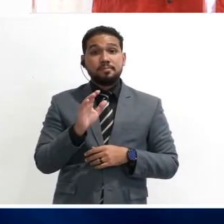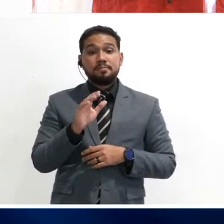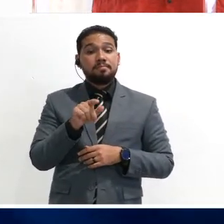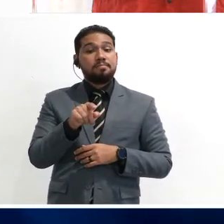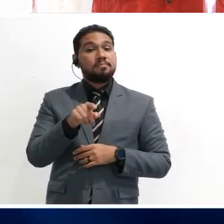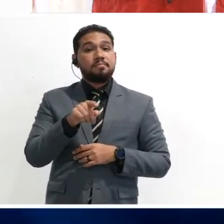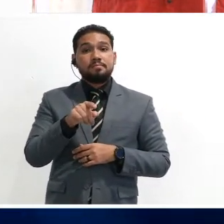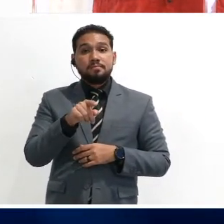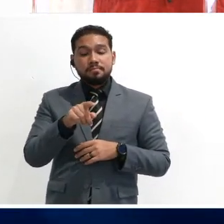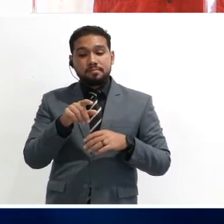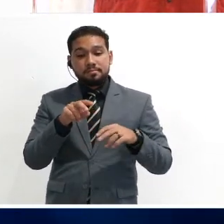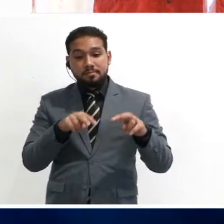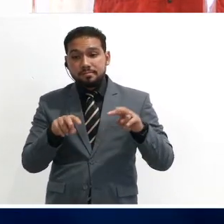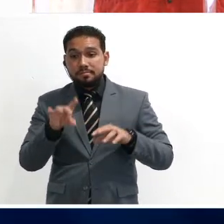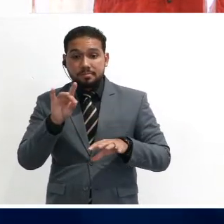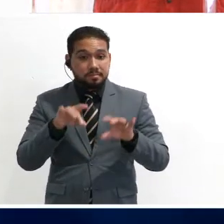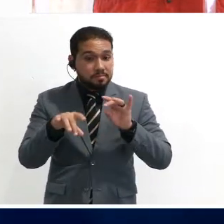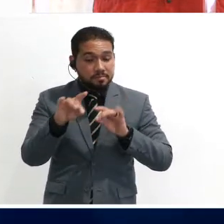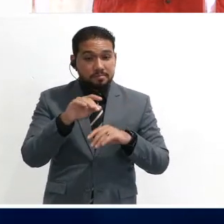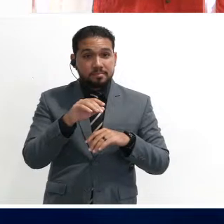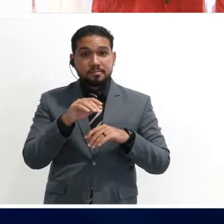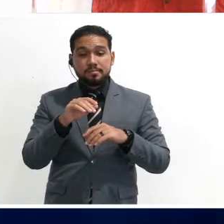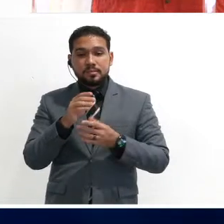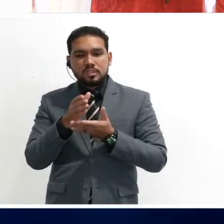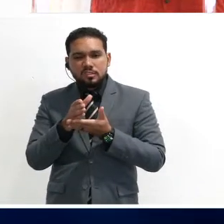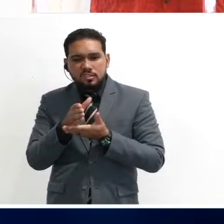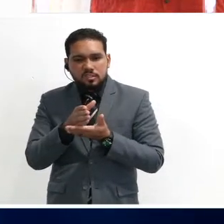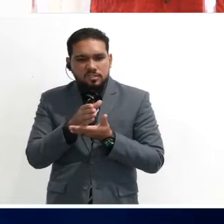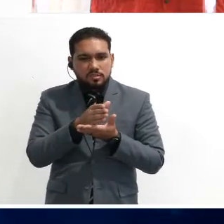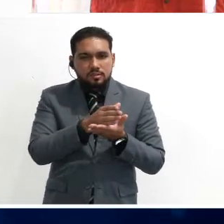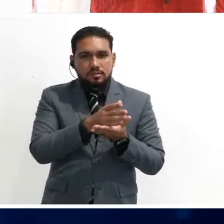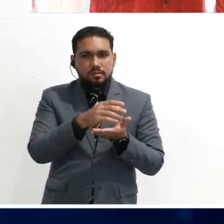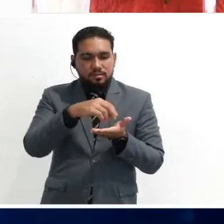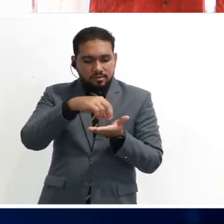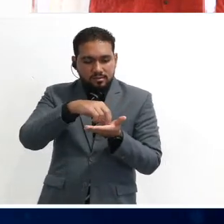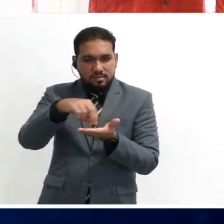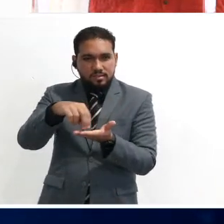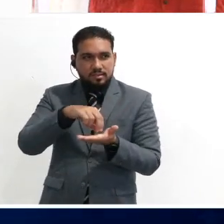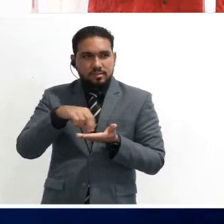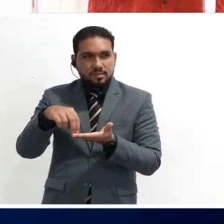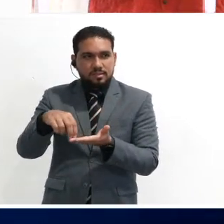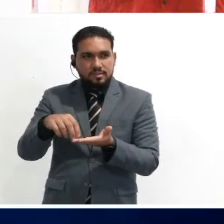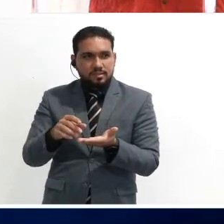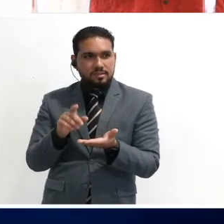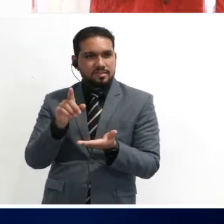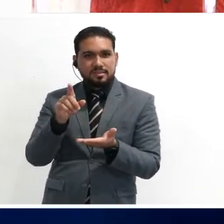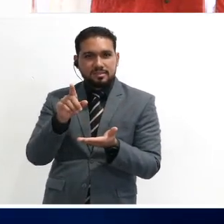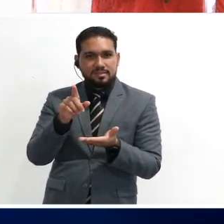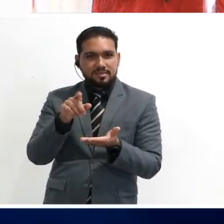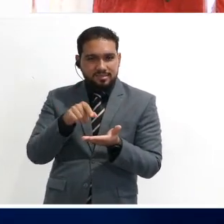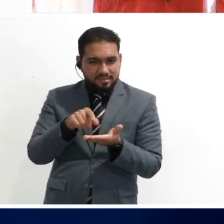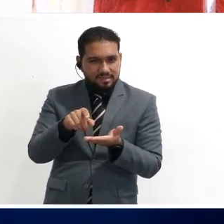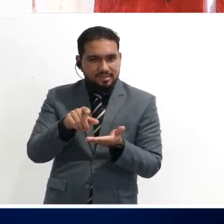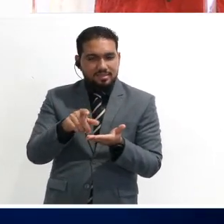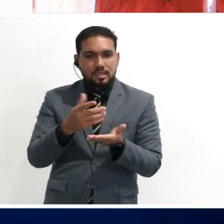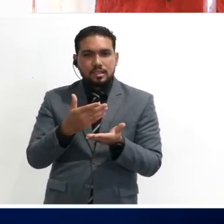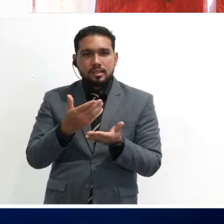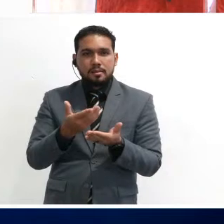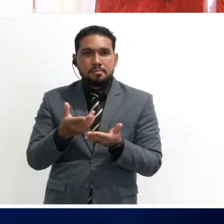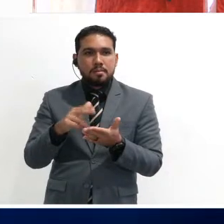and increase the density, but they're also much more resistant to electromigration damage.